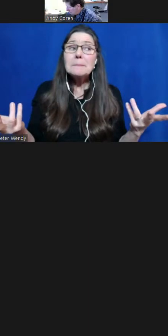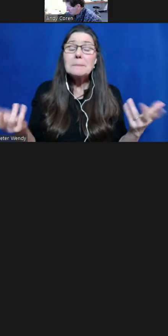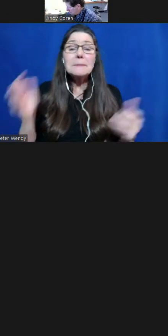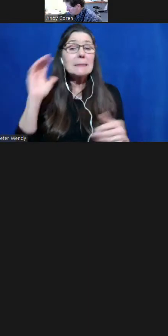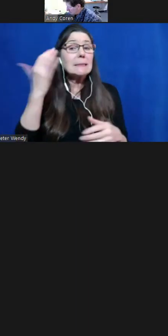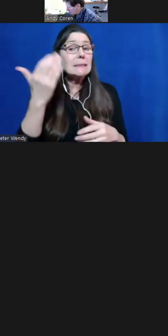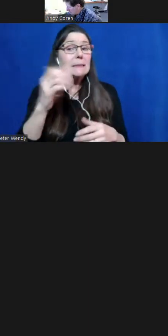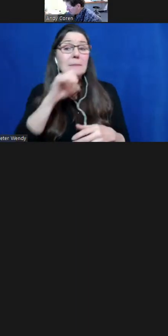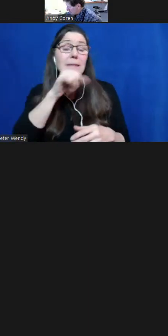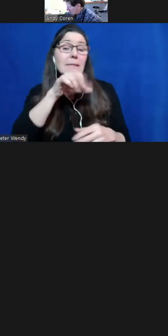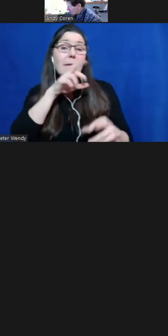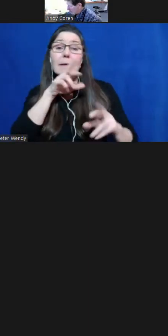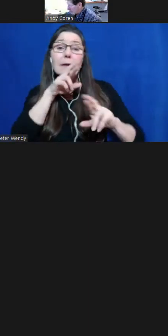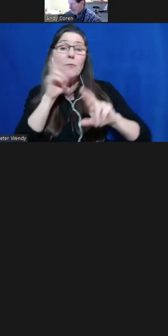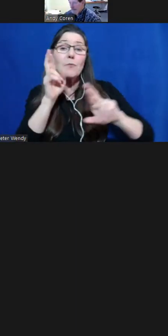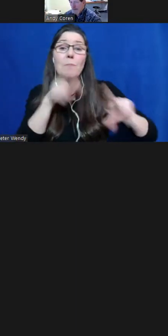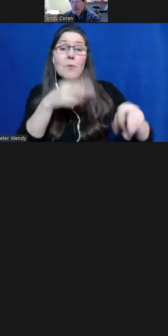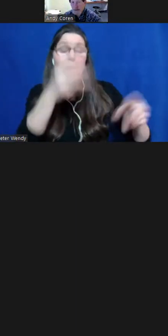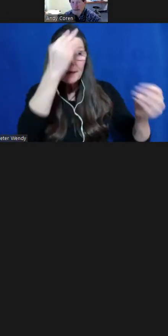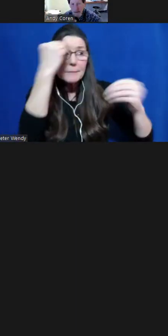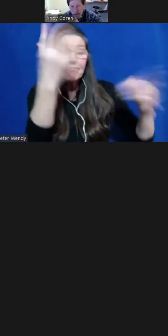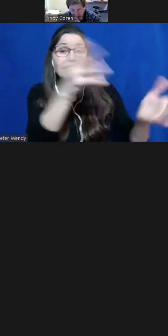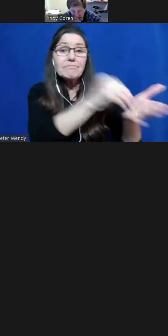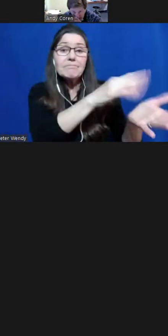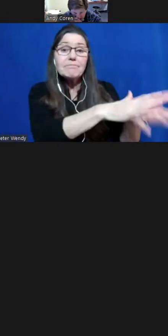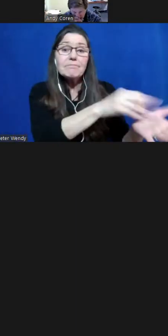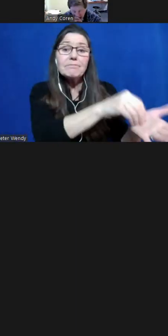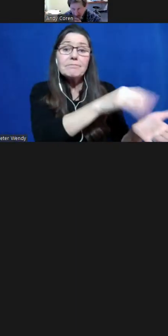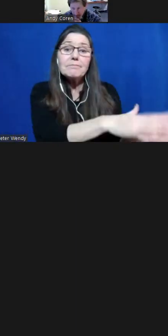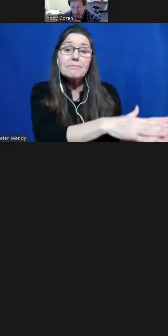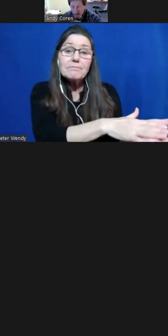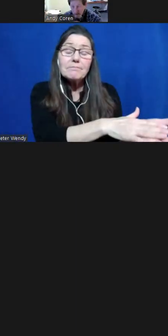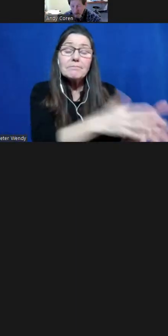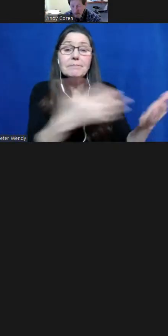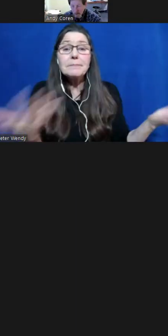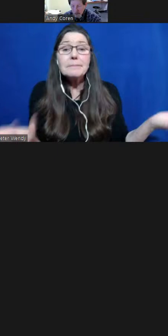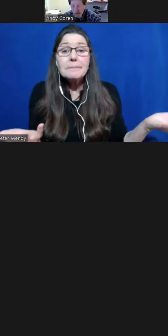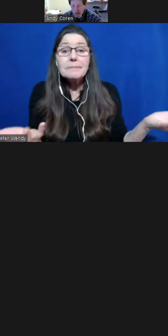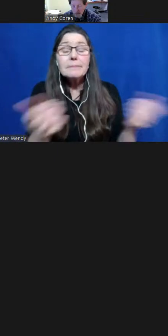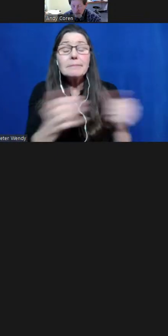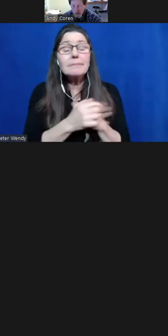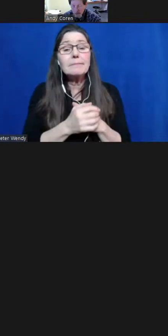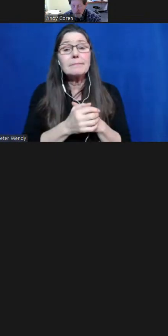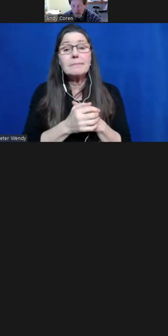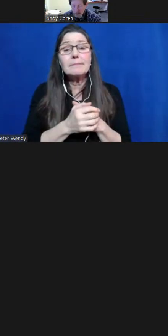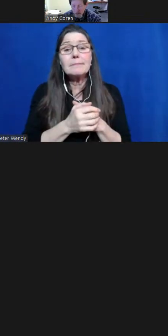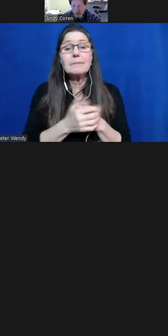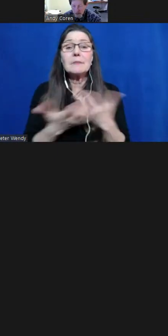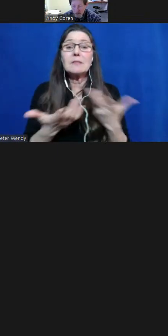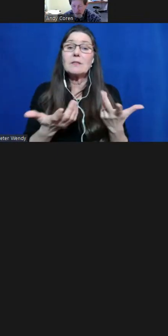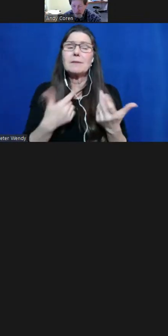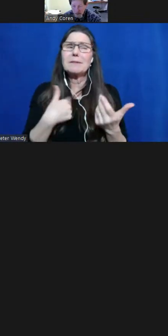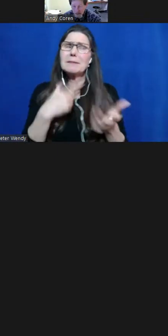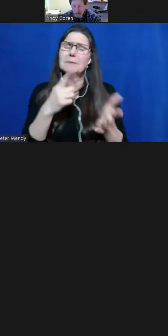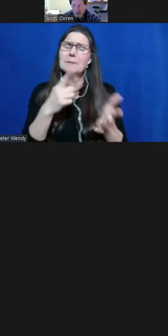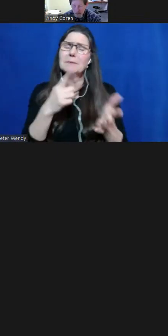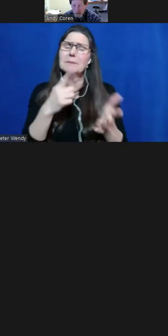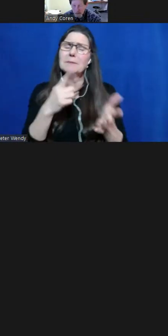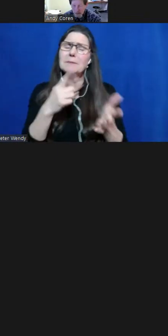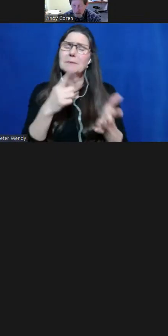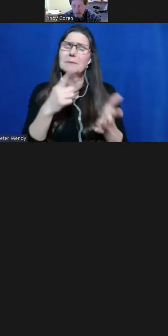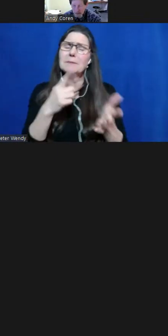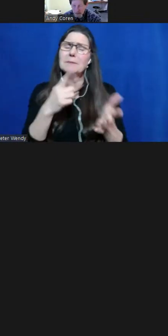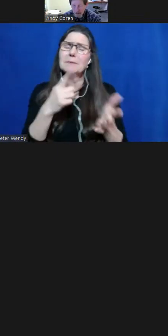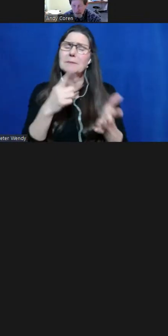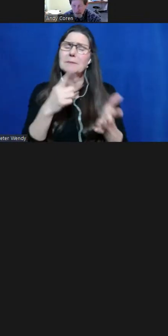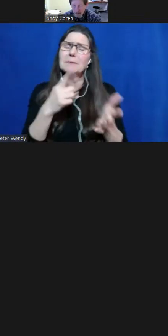reported by the school to authorities, supposedly. So I wanted to check that with you and